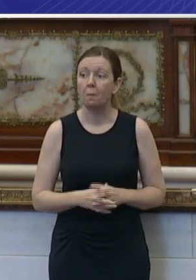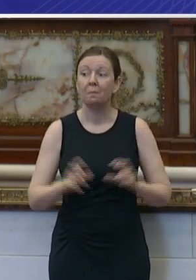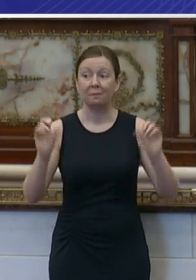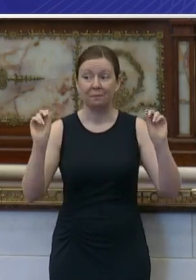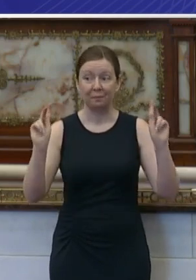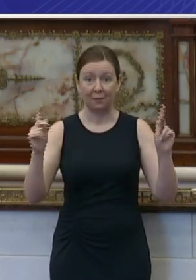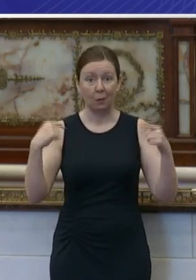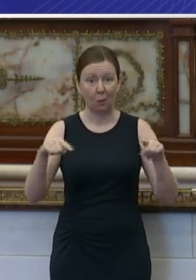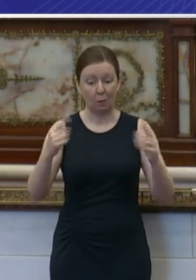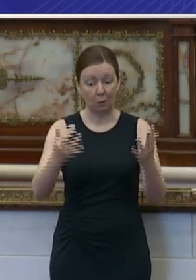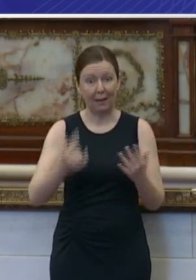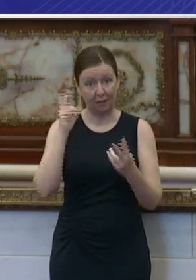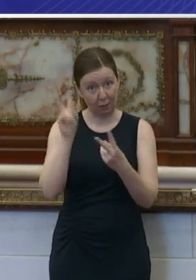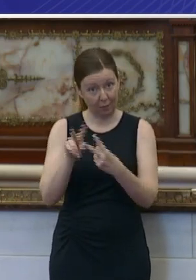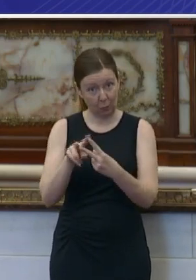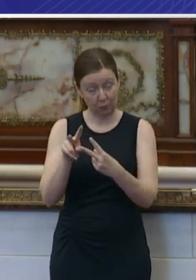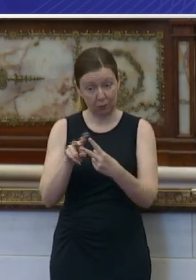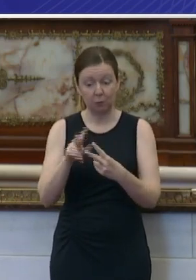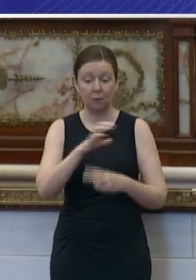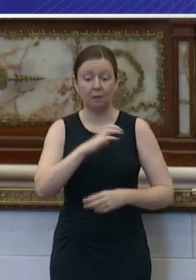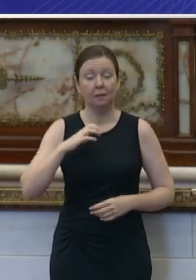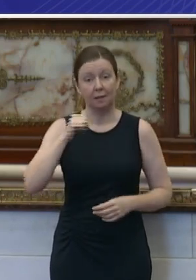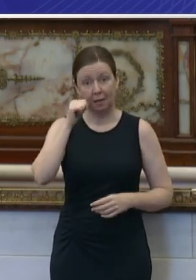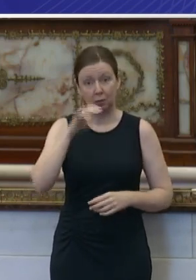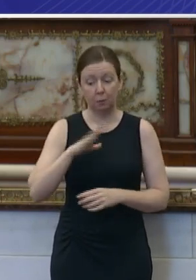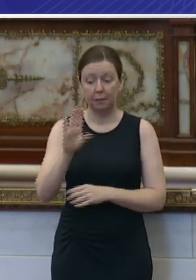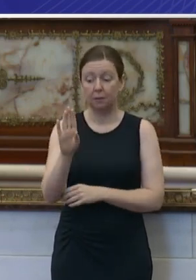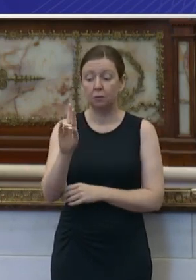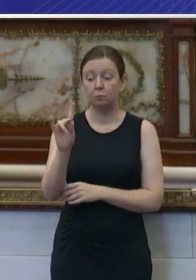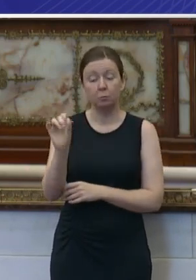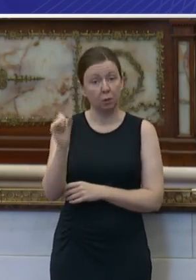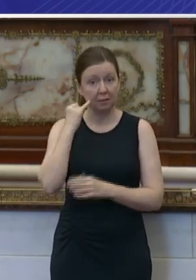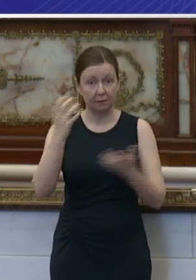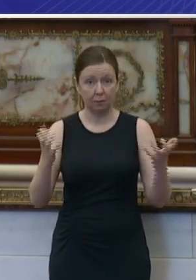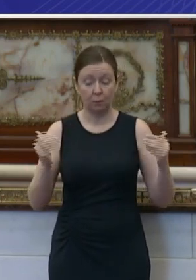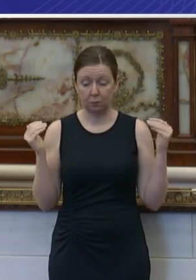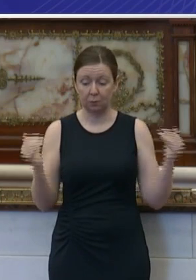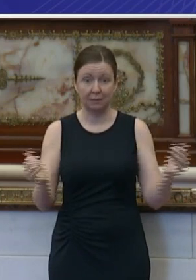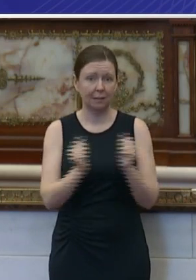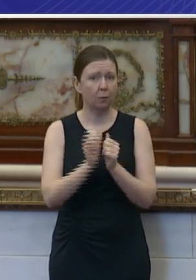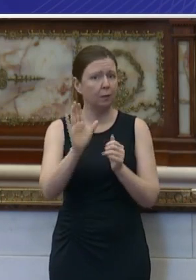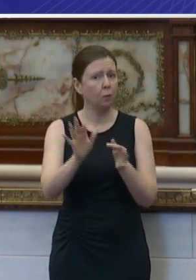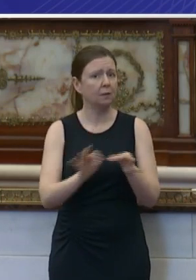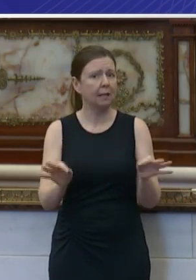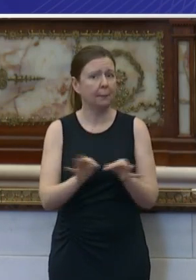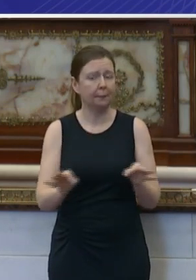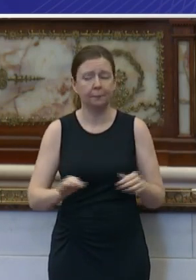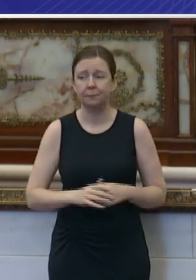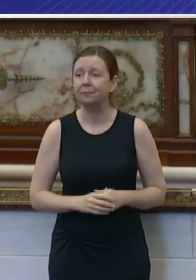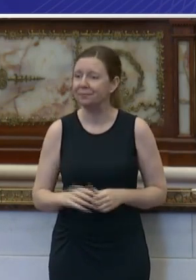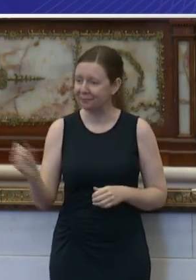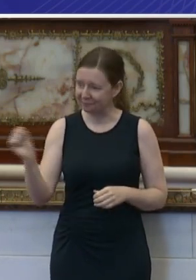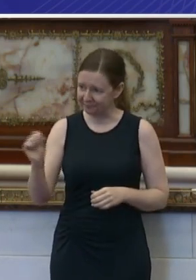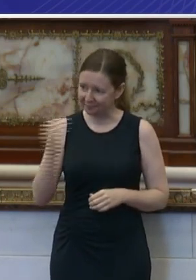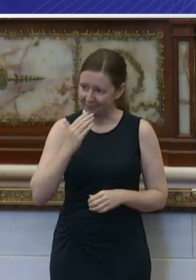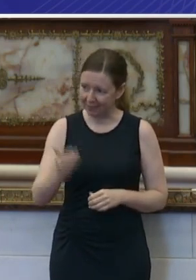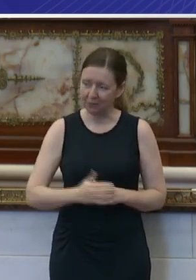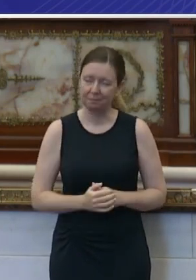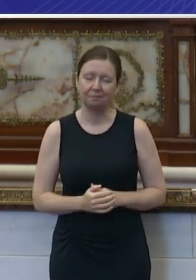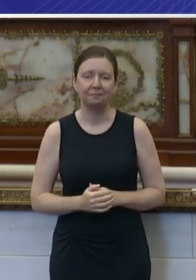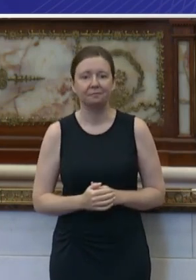Okay, and while we're waiting for them, Councilwoman Brooks, if you'd like to proceed with your statement. Yes, thank